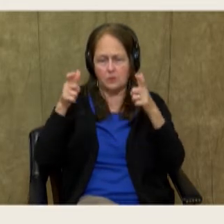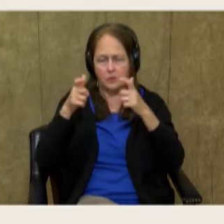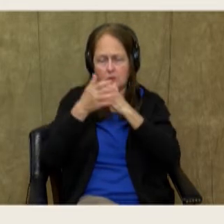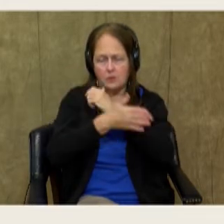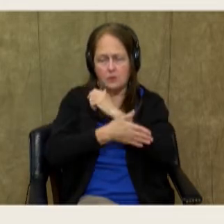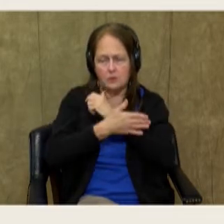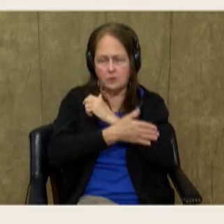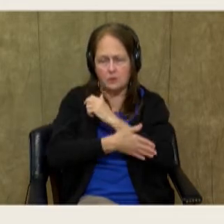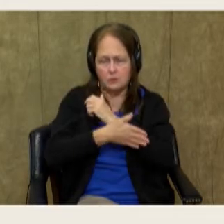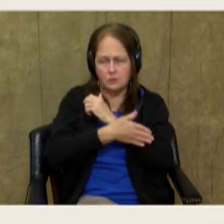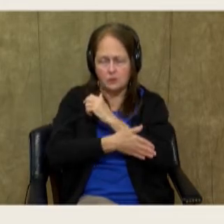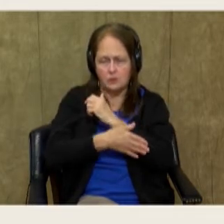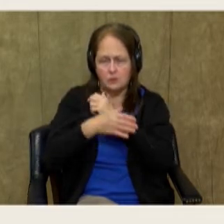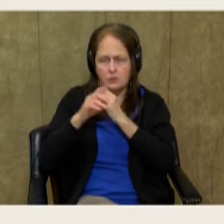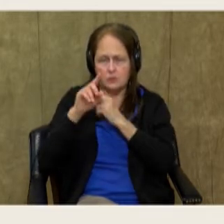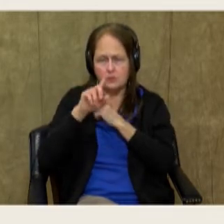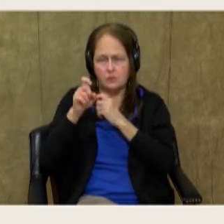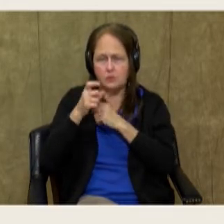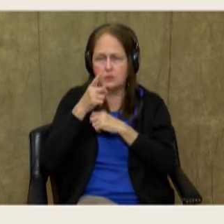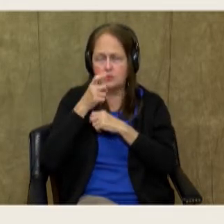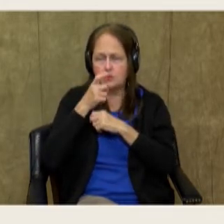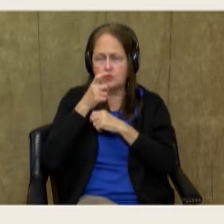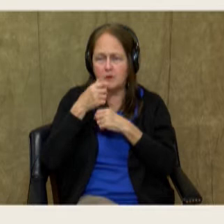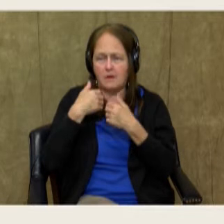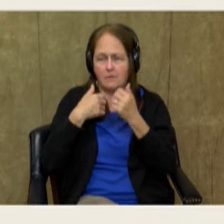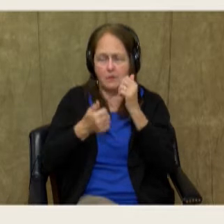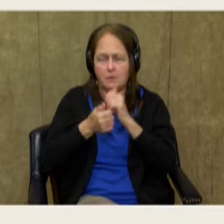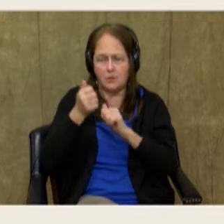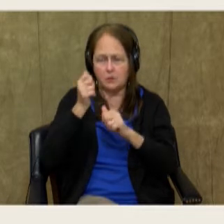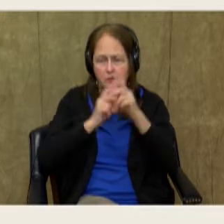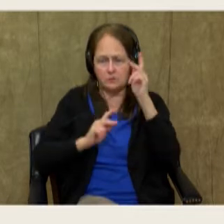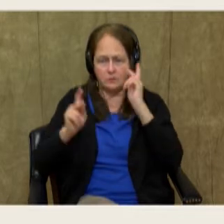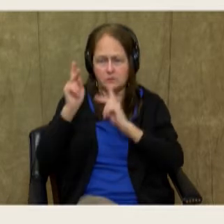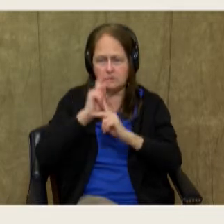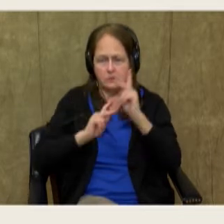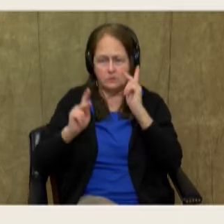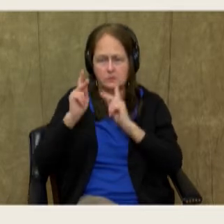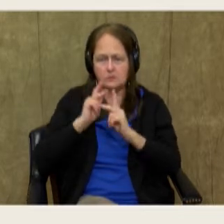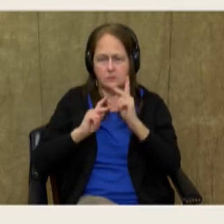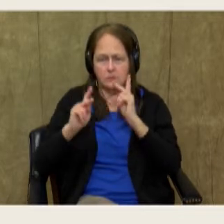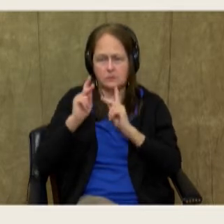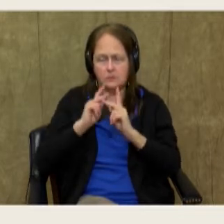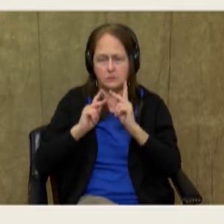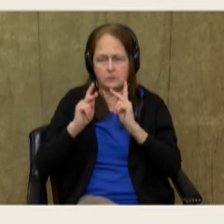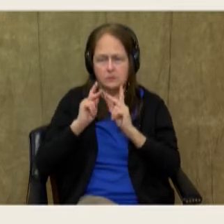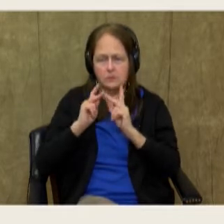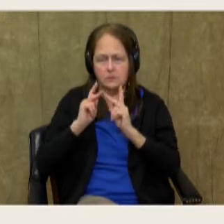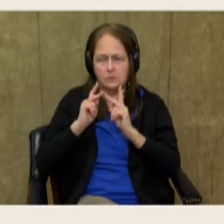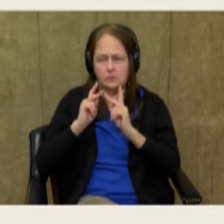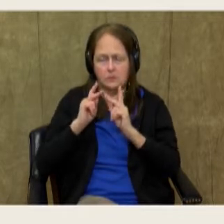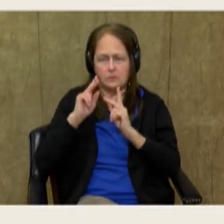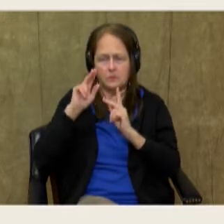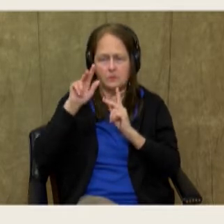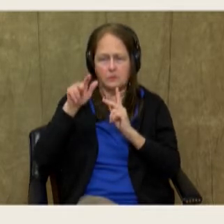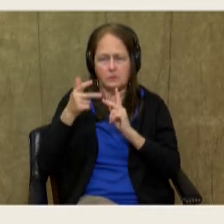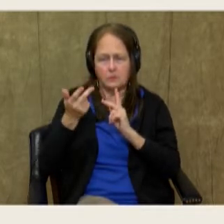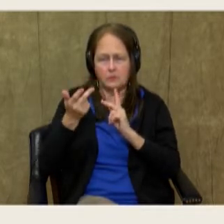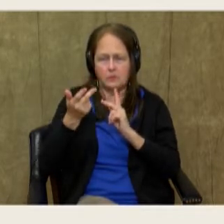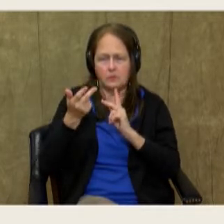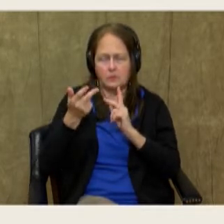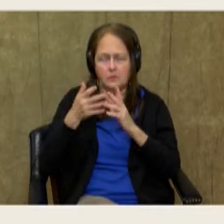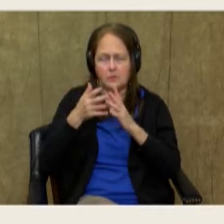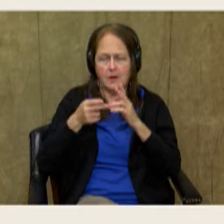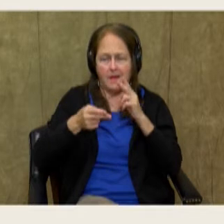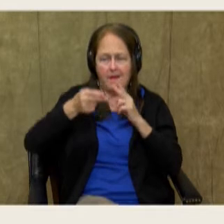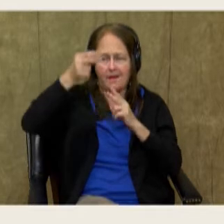countries. Question number two, which has the most people? Let's find in the third column, the country that